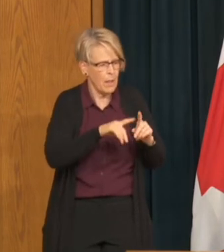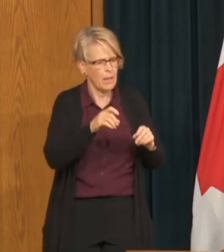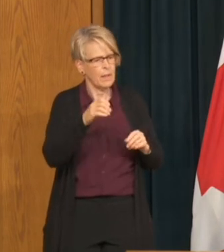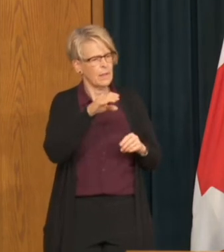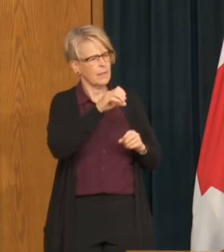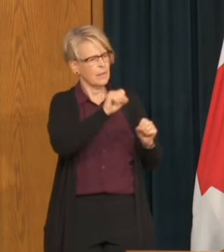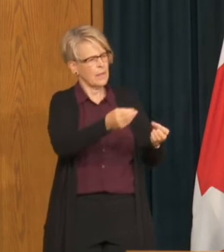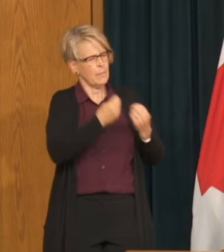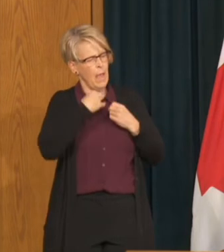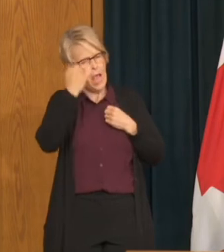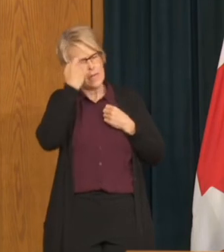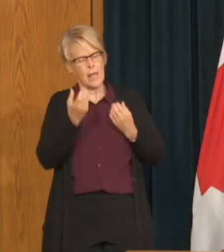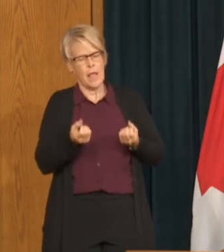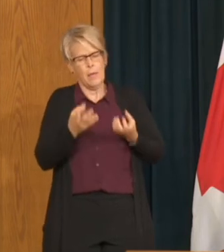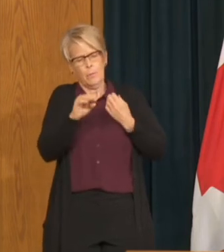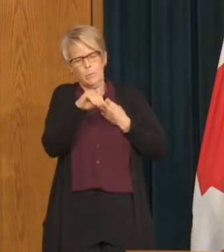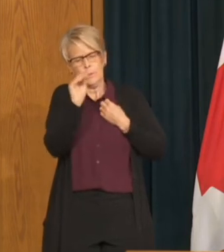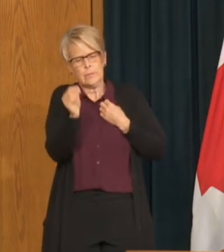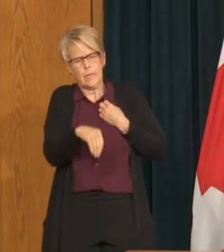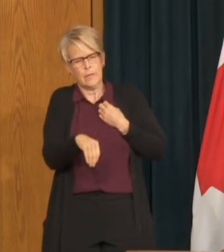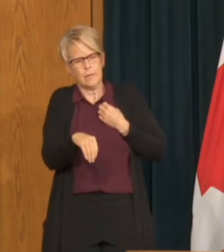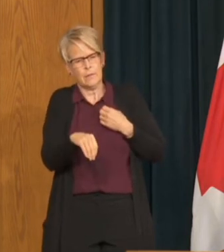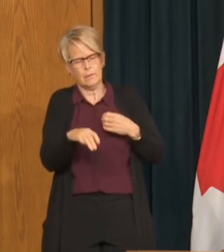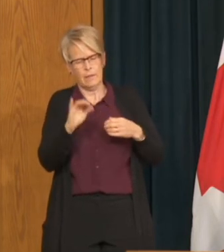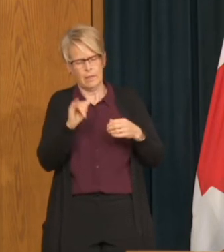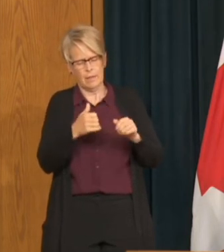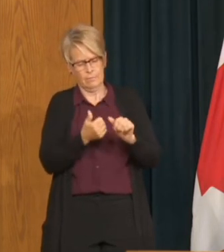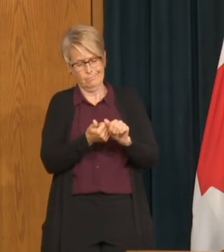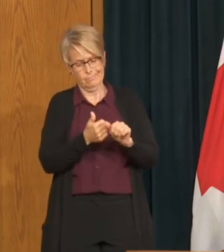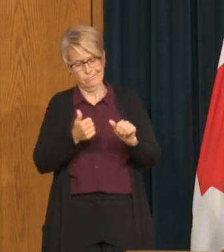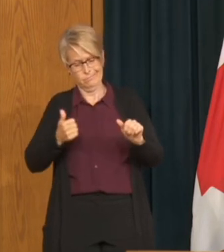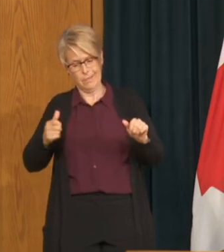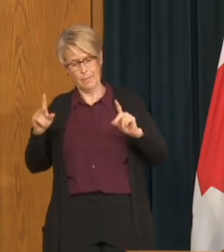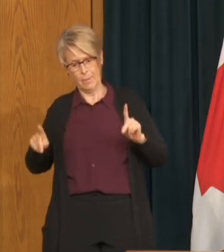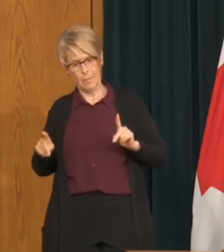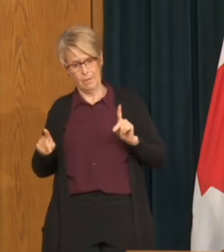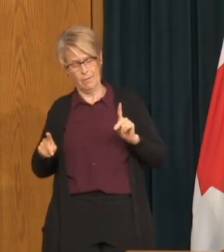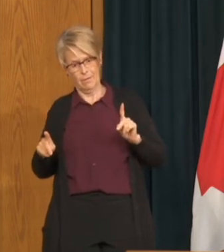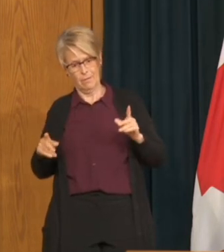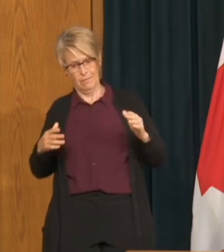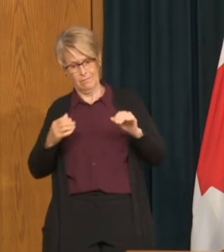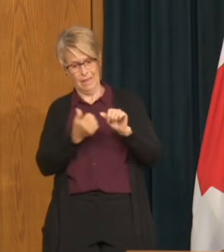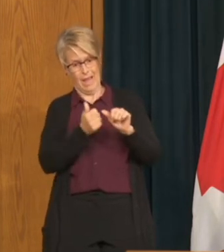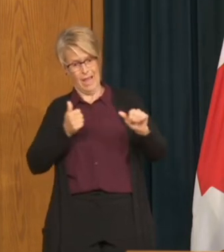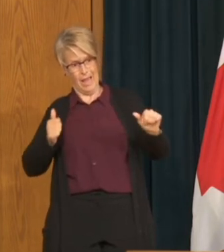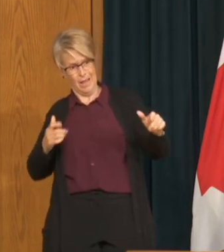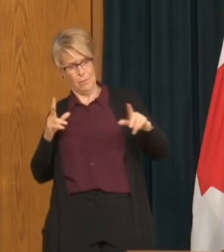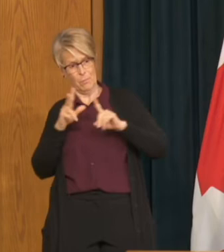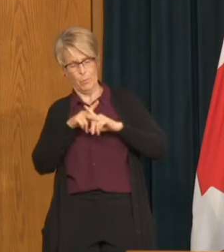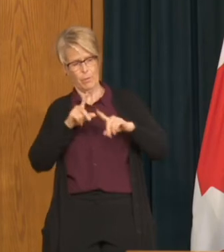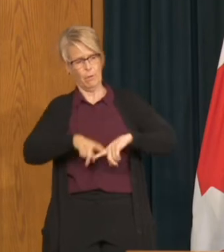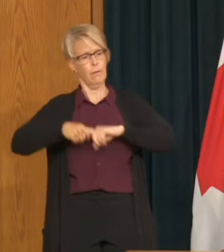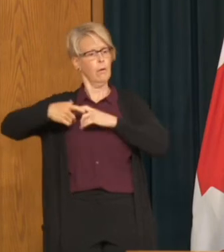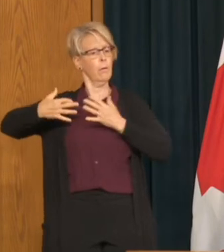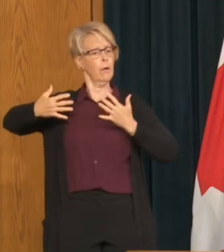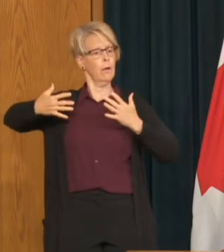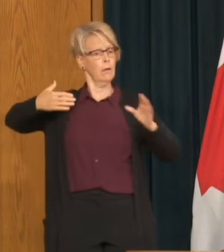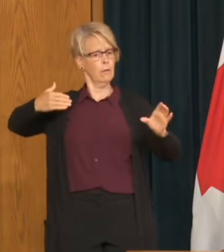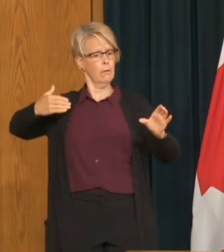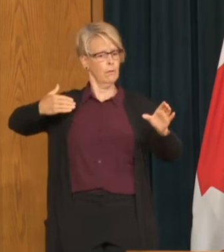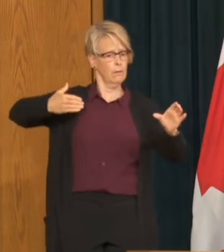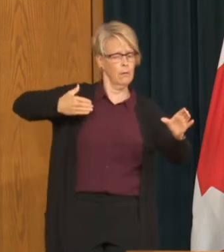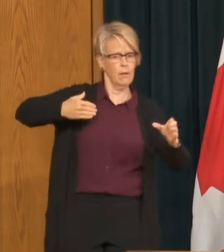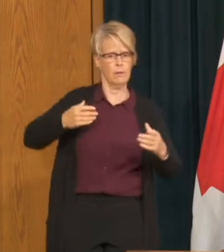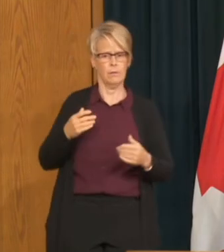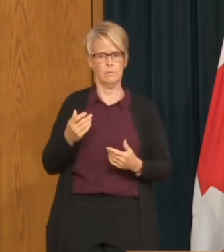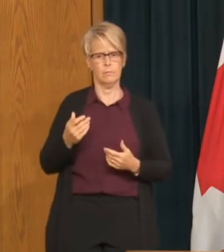give me an idea of what percentage of the backlog you feel you're at right now. You